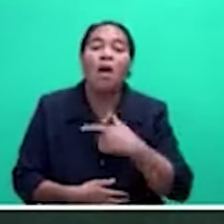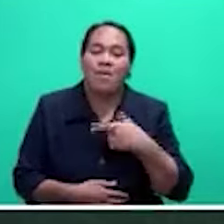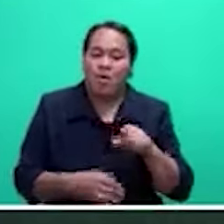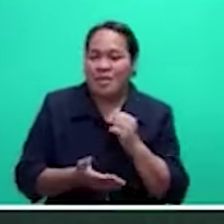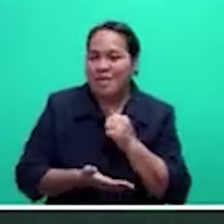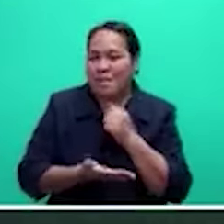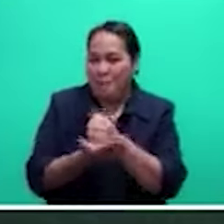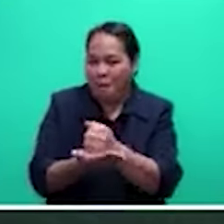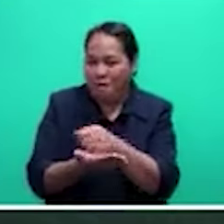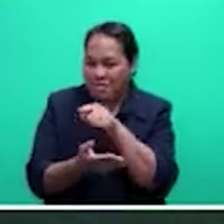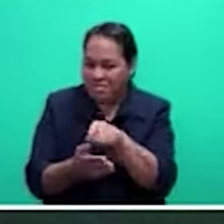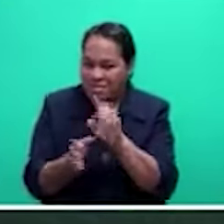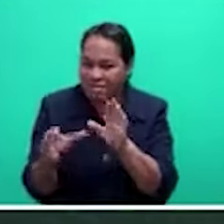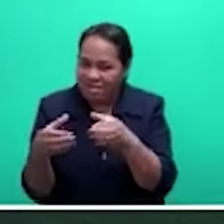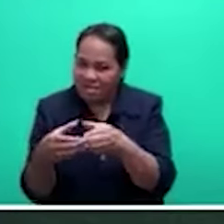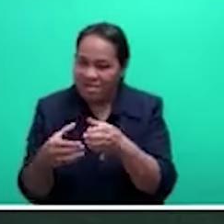in government.